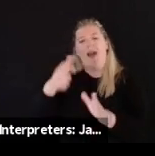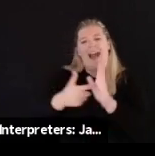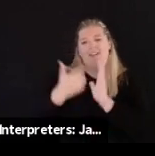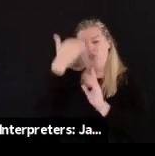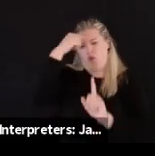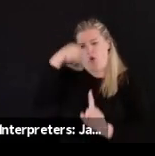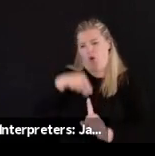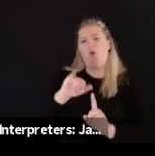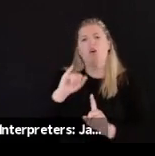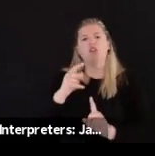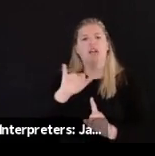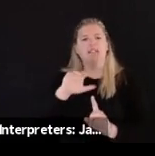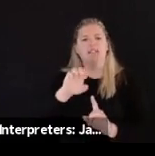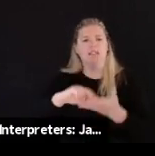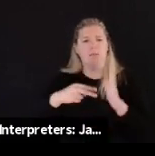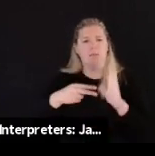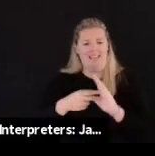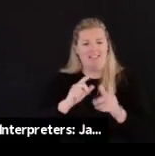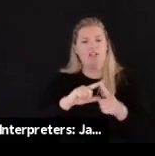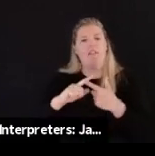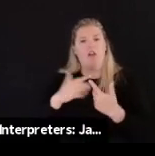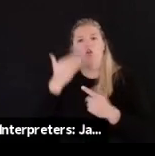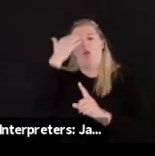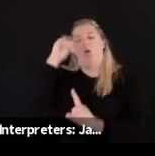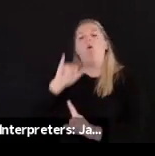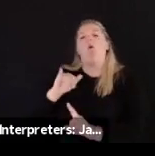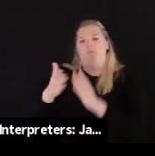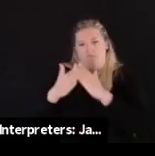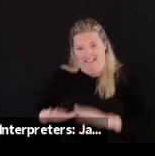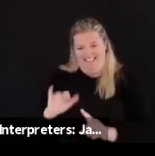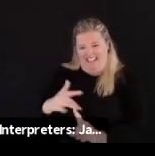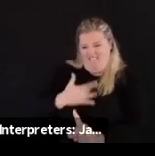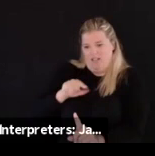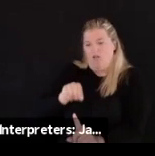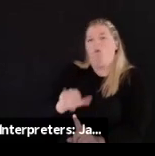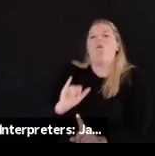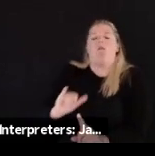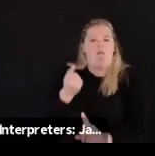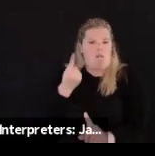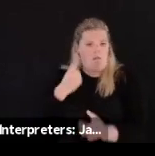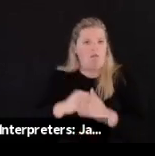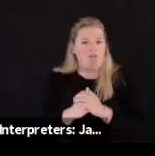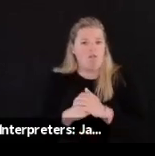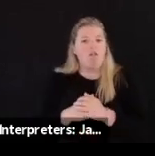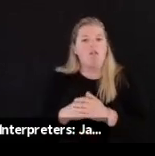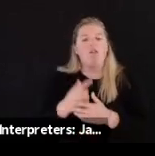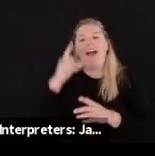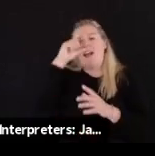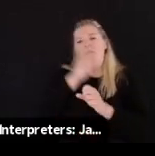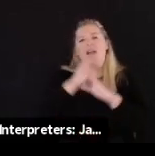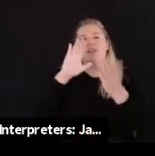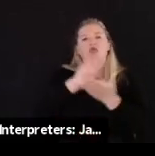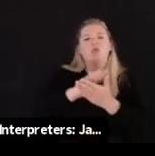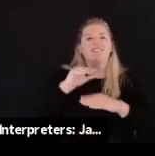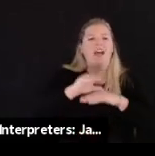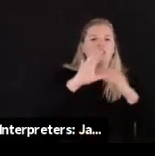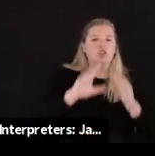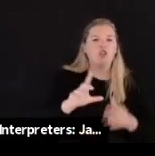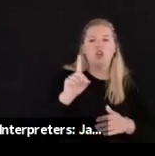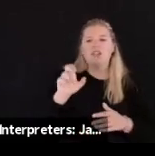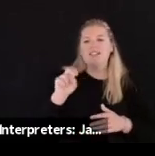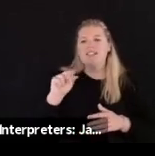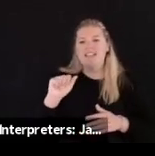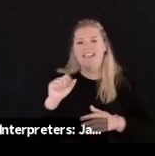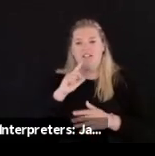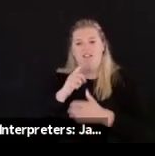knowledge of what peace feels like. Imagine schools where counselors and deans work out of compassion and love. Yes, thank